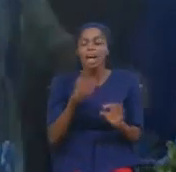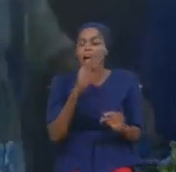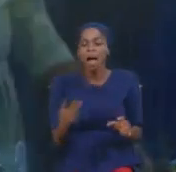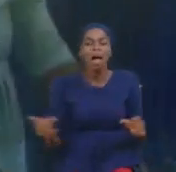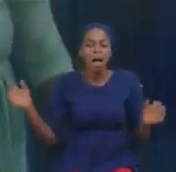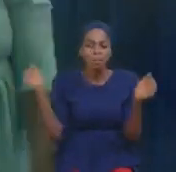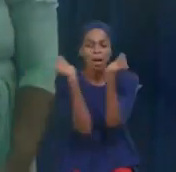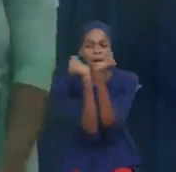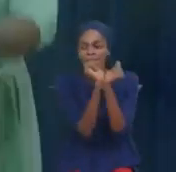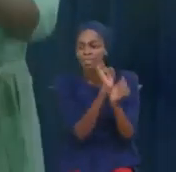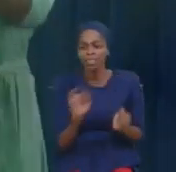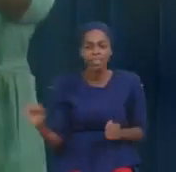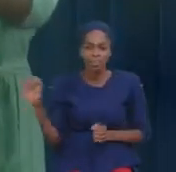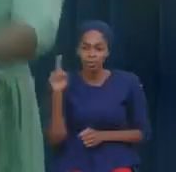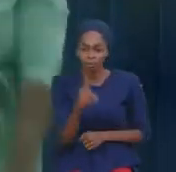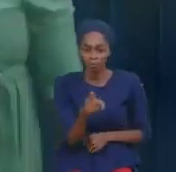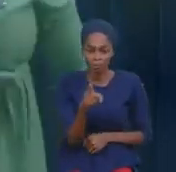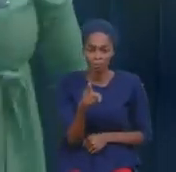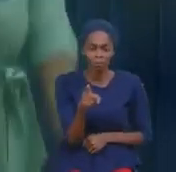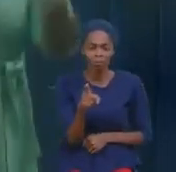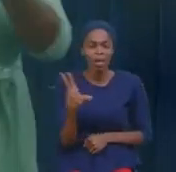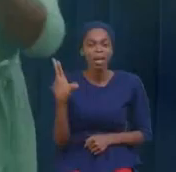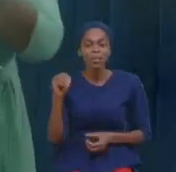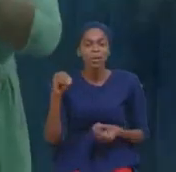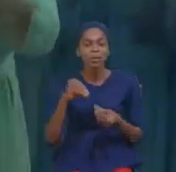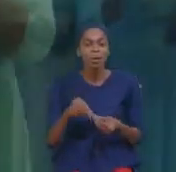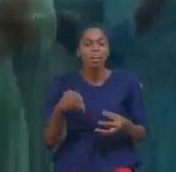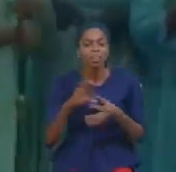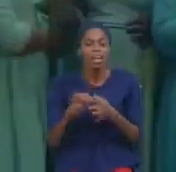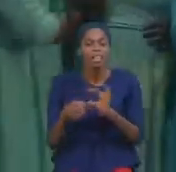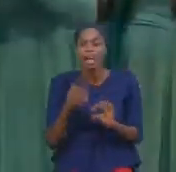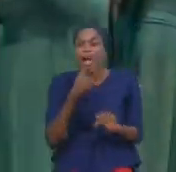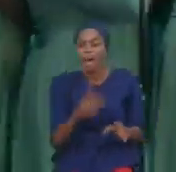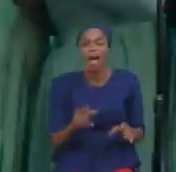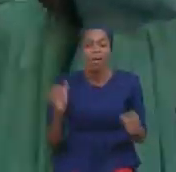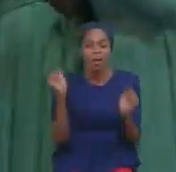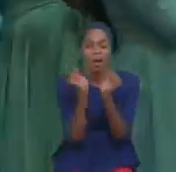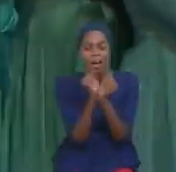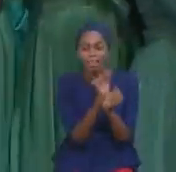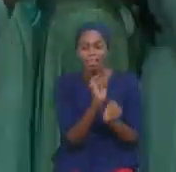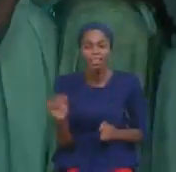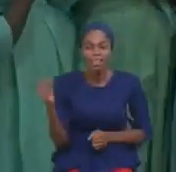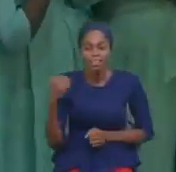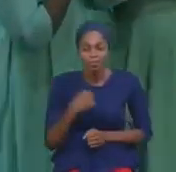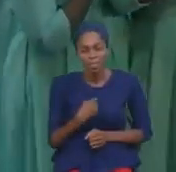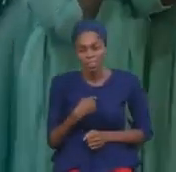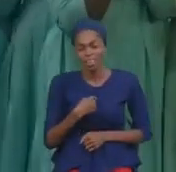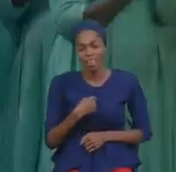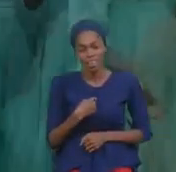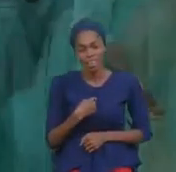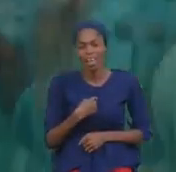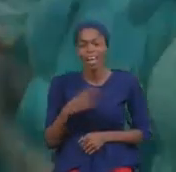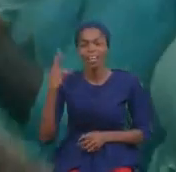chains. Tell the devil now. No more chains. No more chains. No more chains abide. Abiding in me. No more chains.